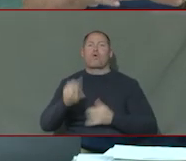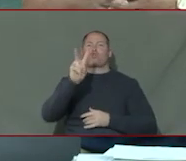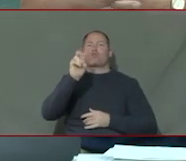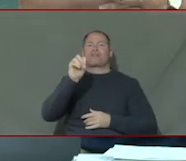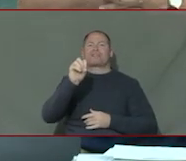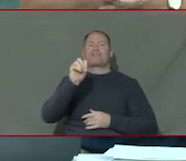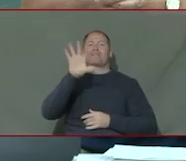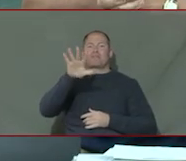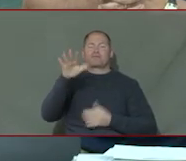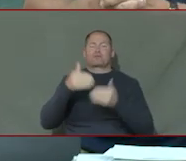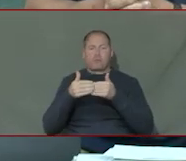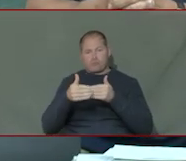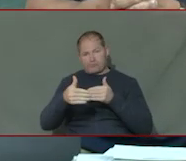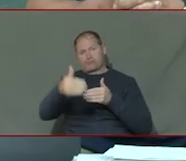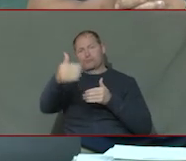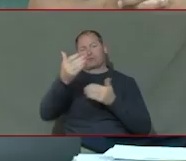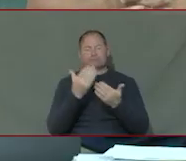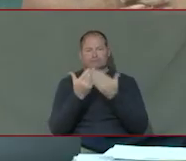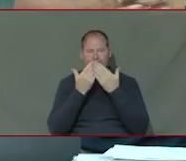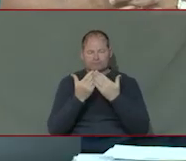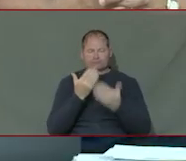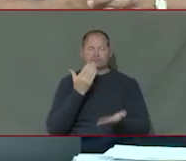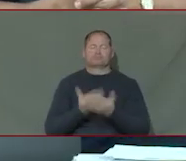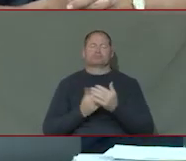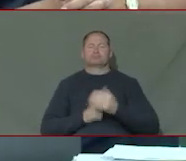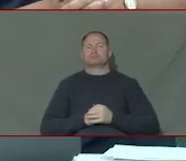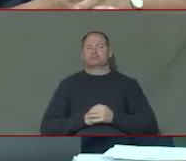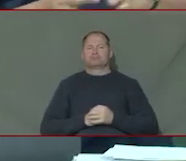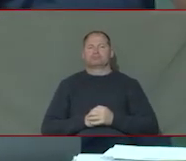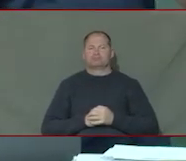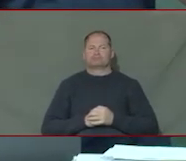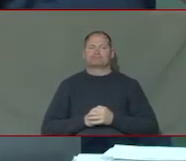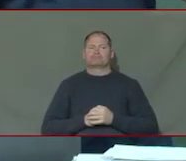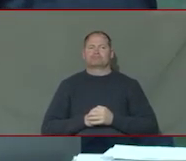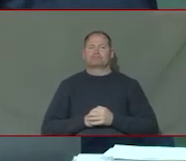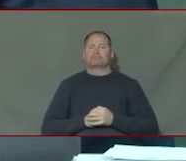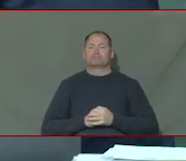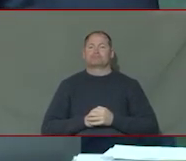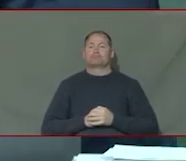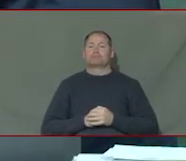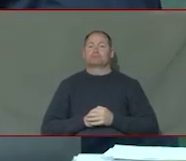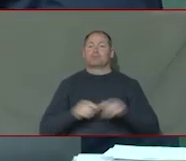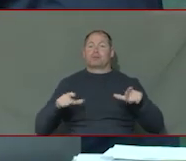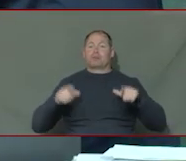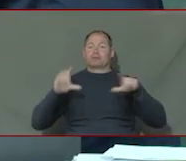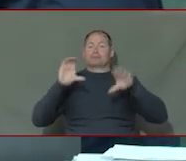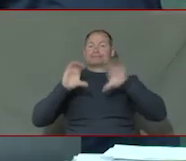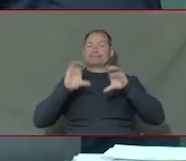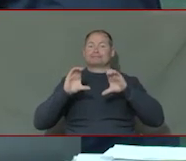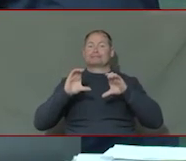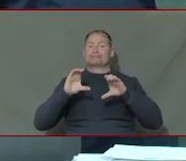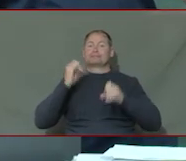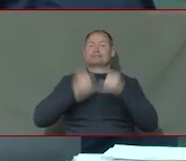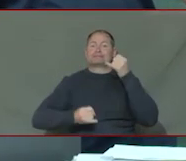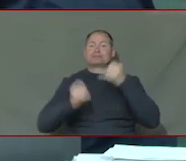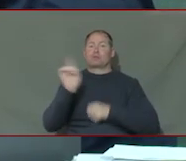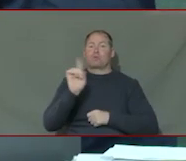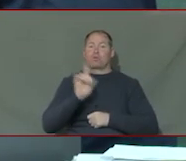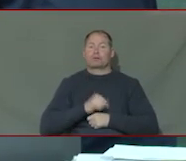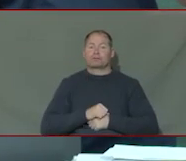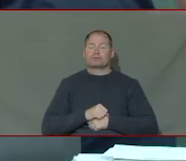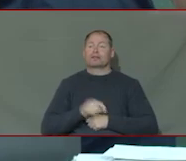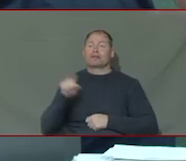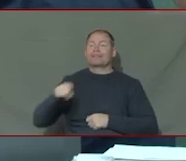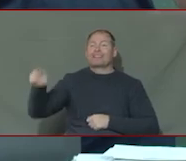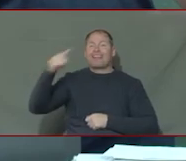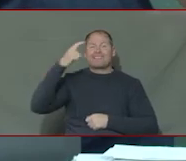And please, make a note. This is where learners go wrong in life sciences. They think life sciences question papers